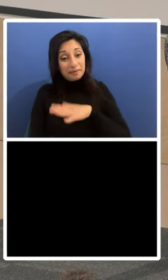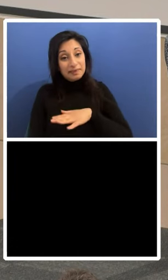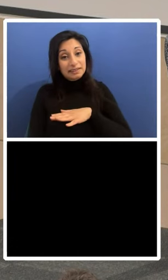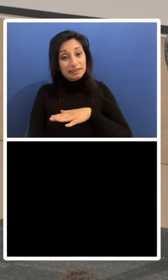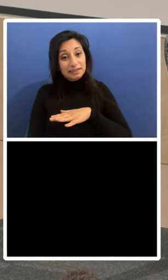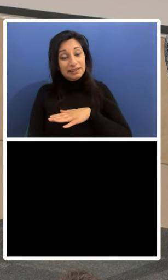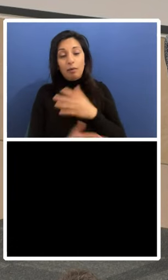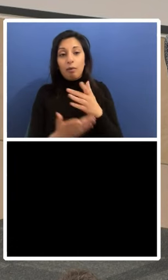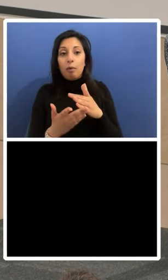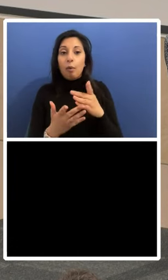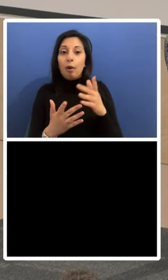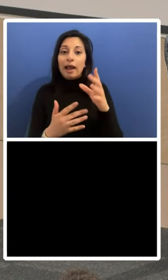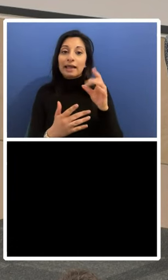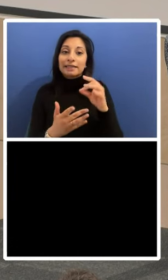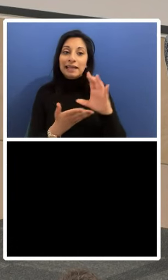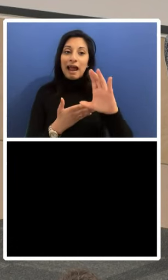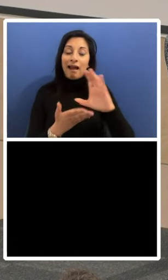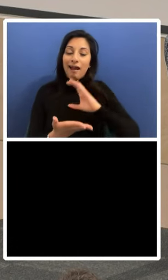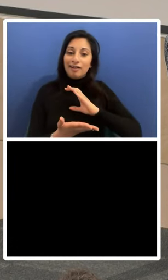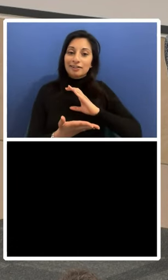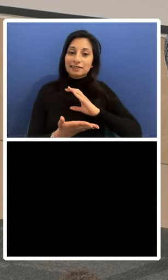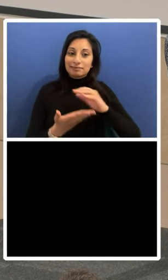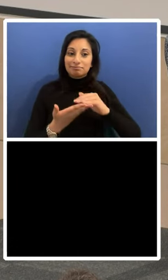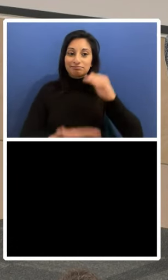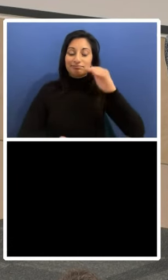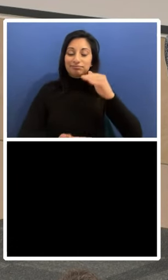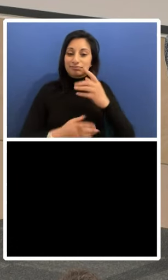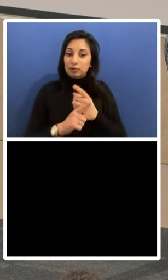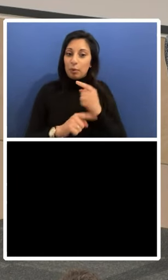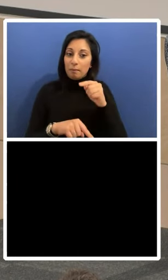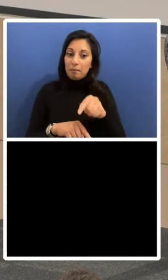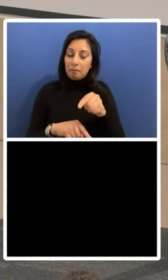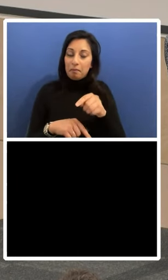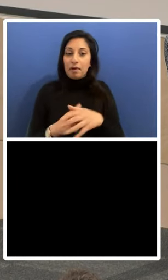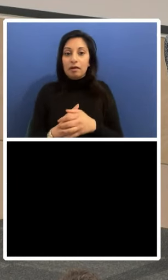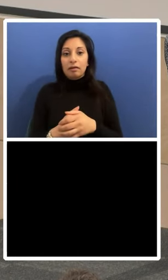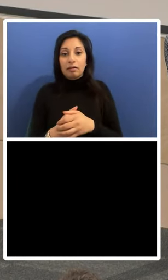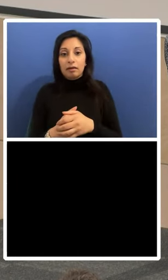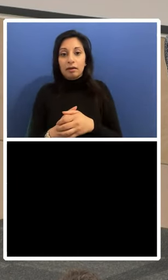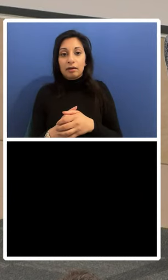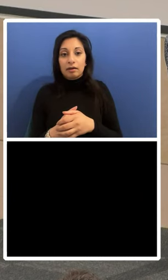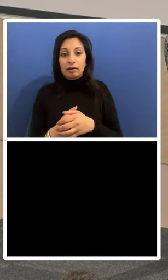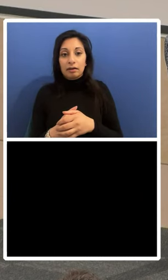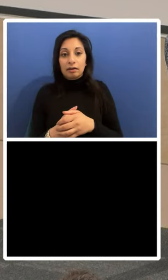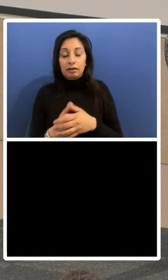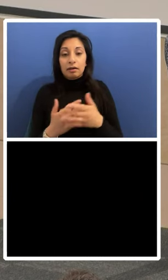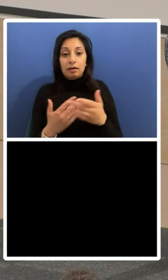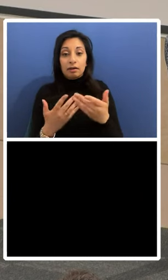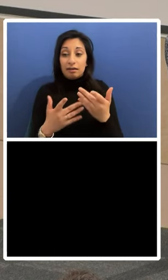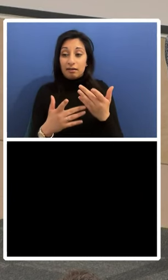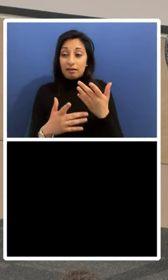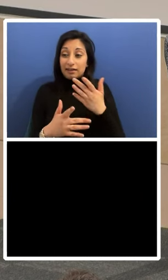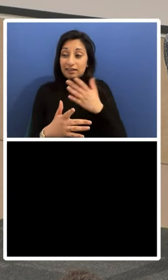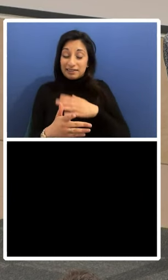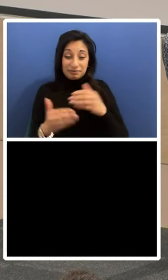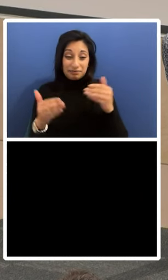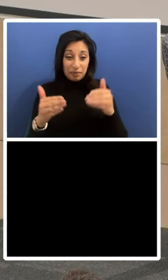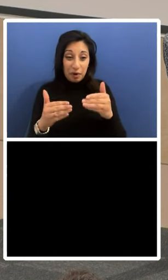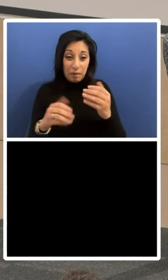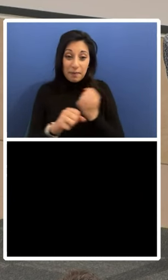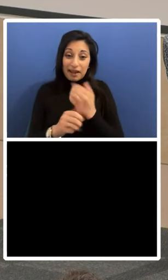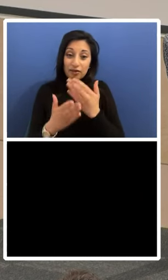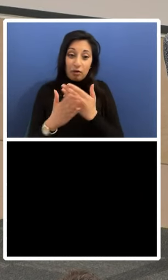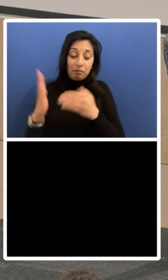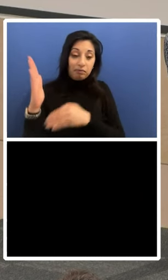inheritances. You need to have a really watertight focus on making sure you do not get avoidance at the top. I always remember when they brought in